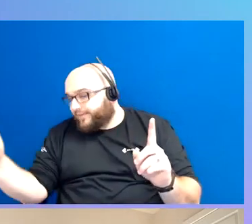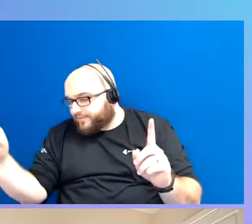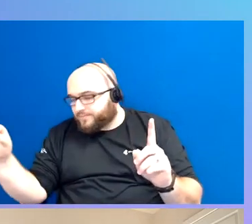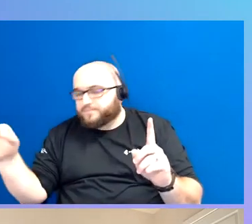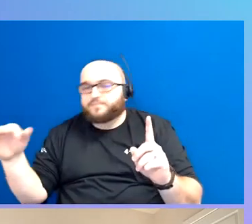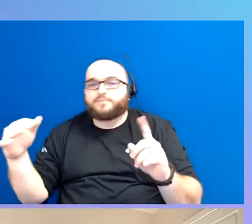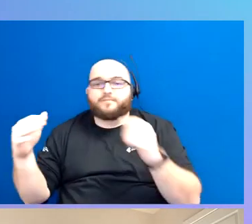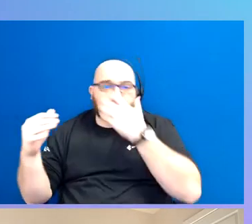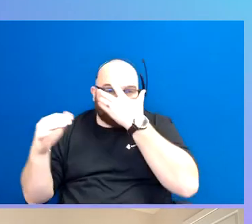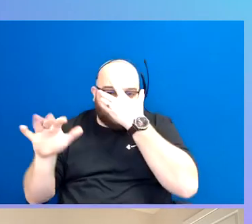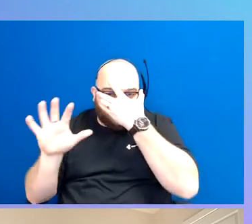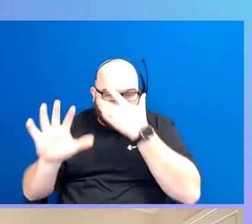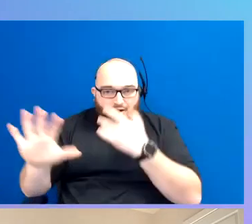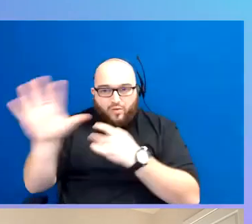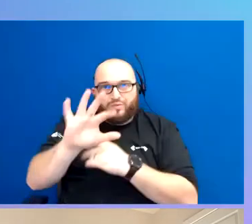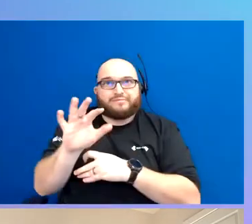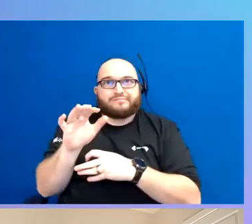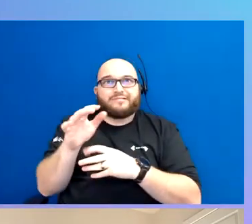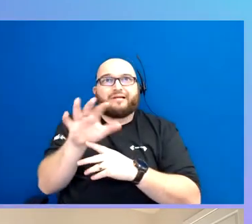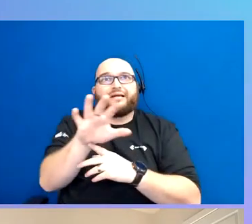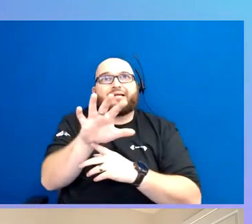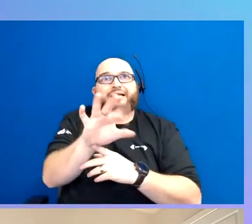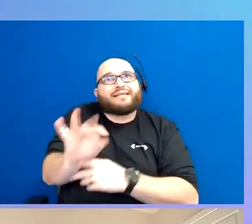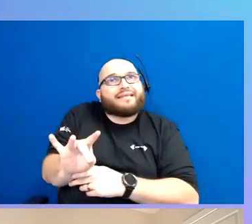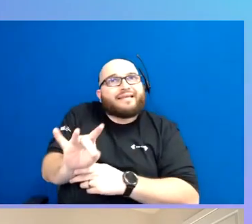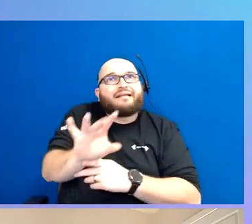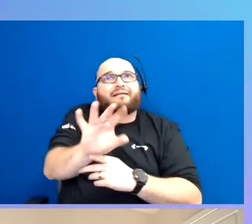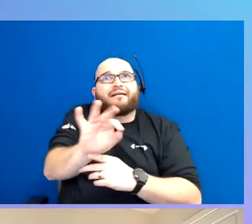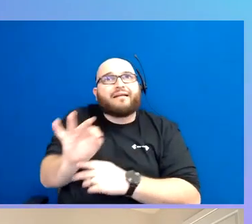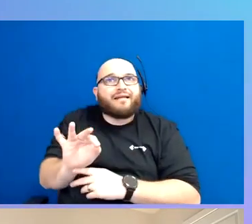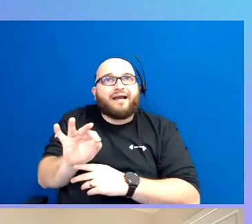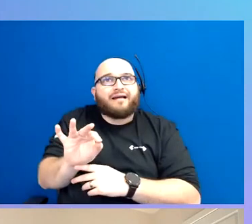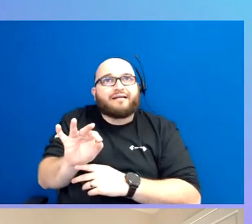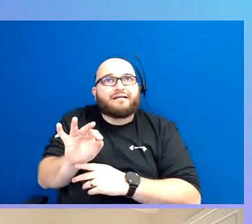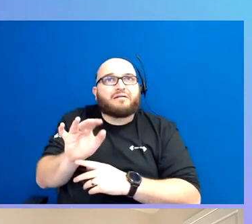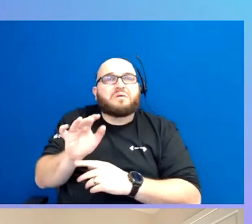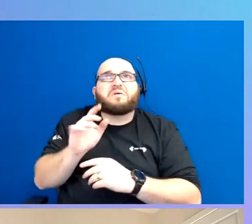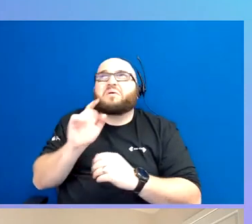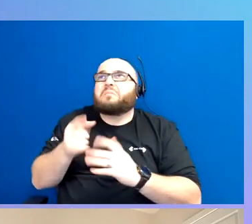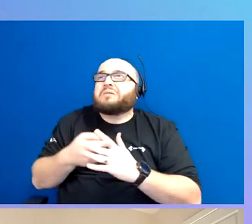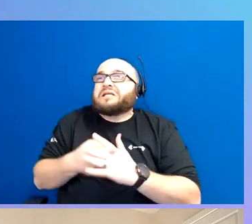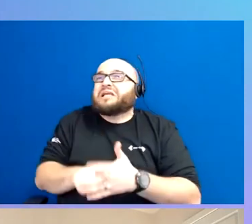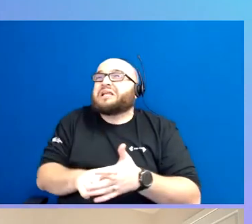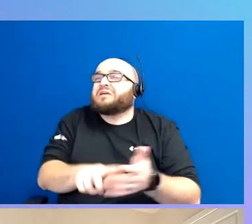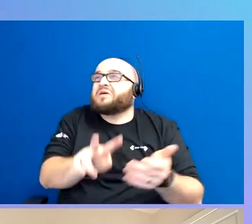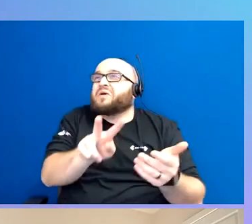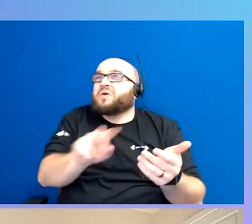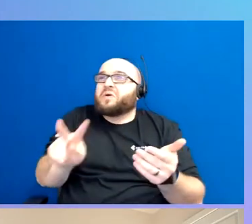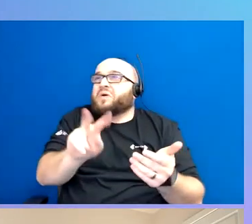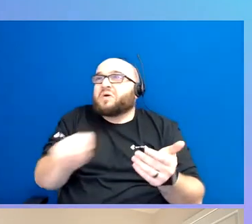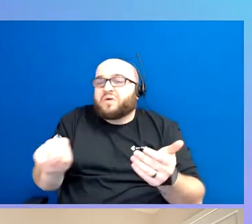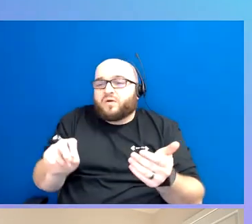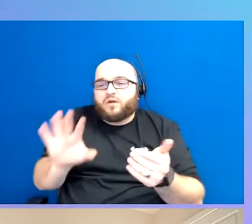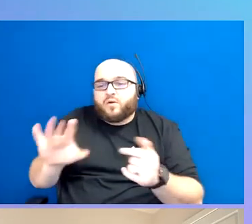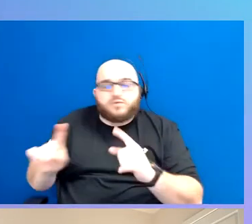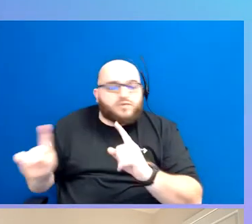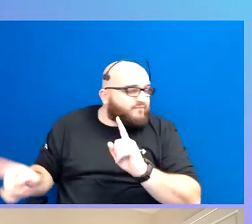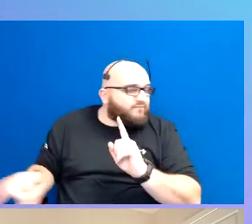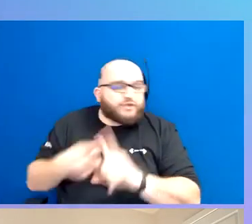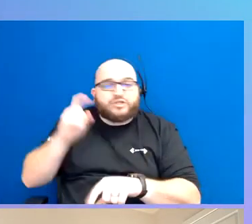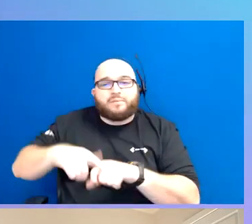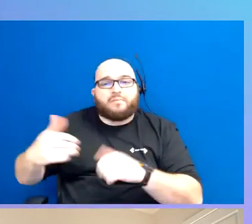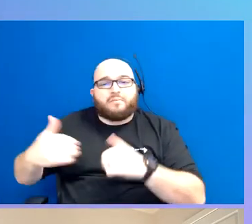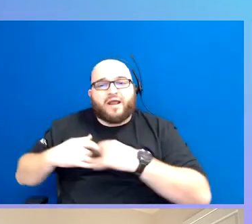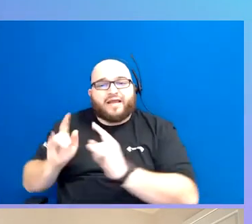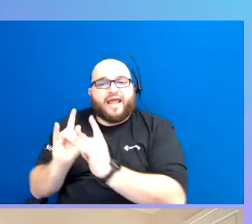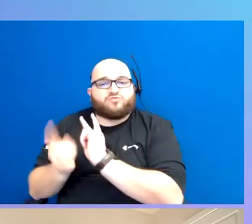right around that time in 1998, or I think in 2000, early 2000s, the first version of Android operating system came